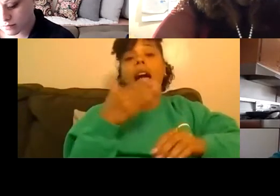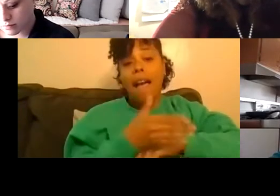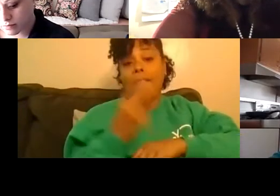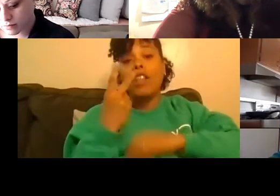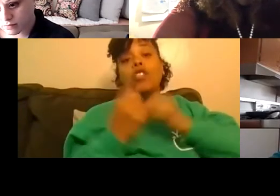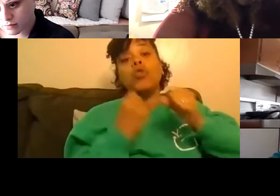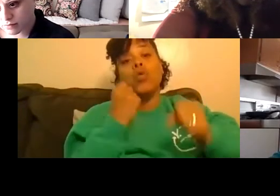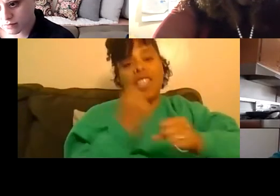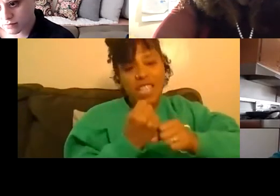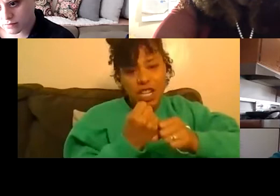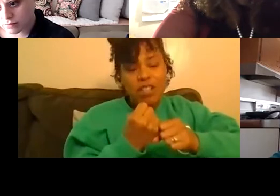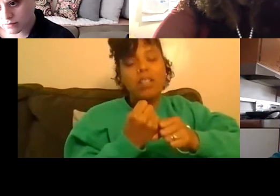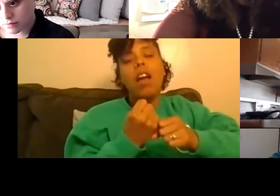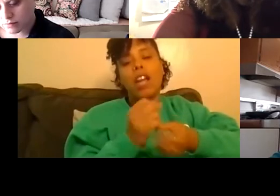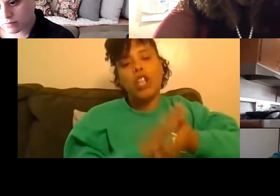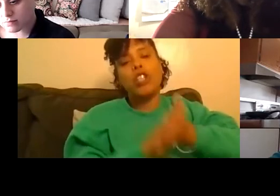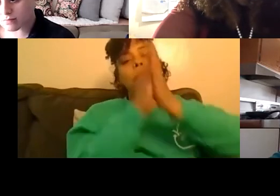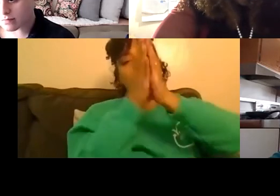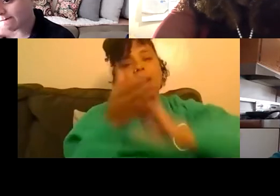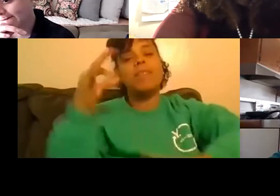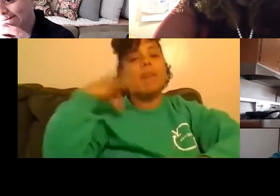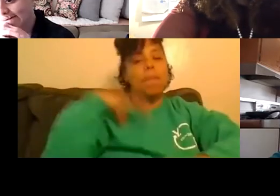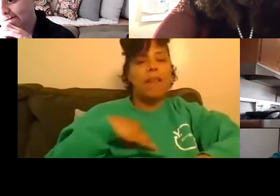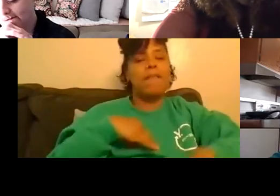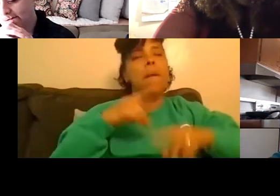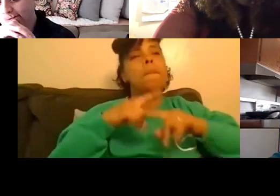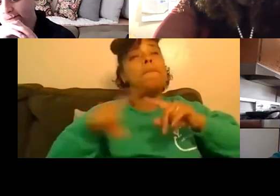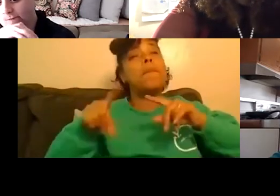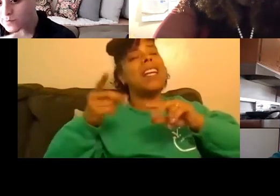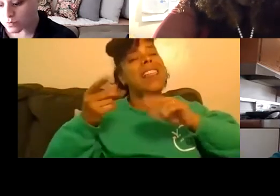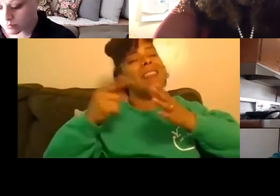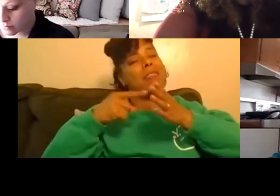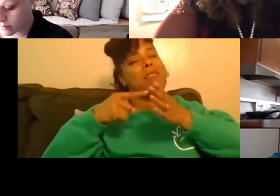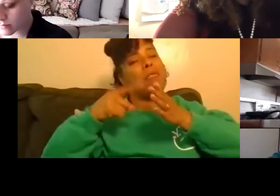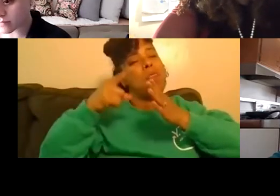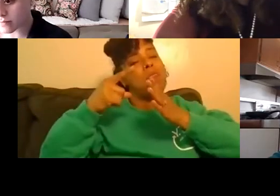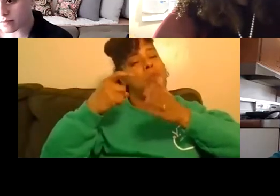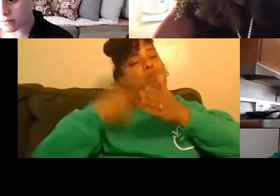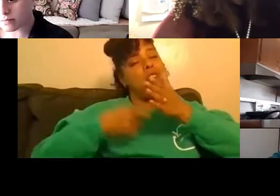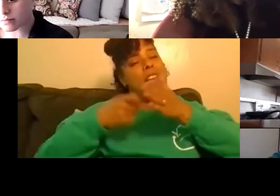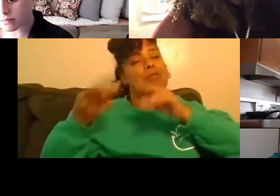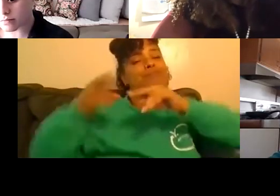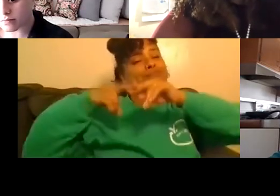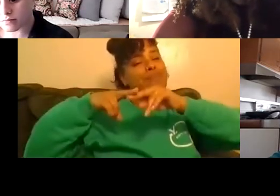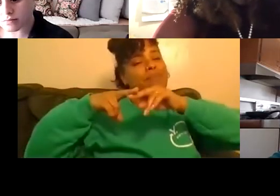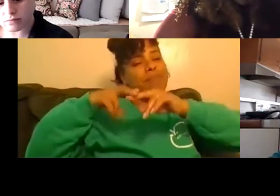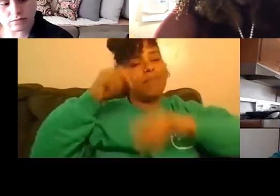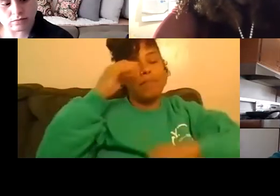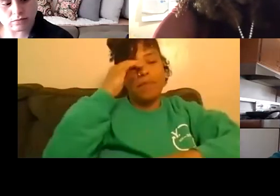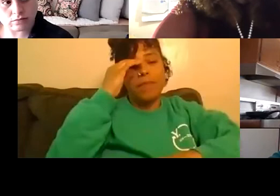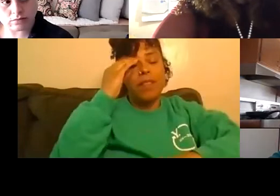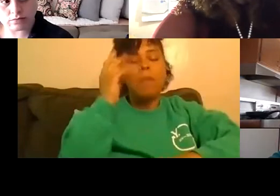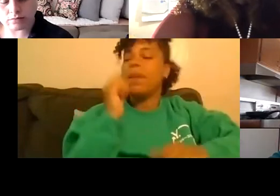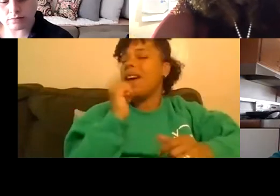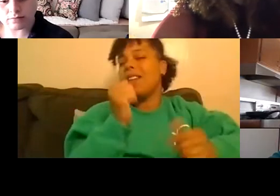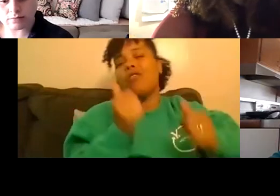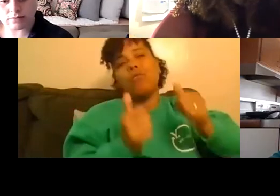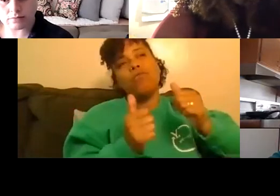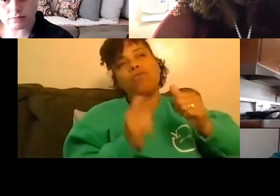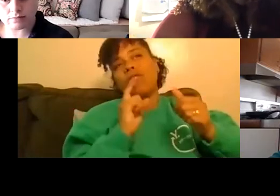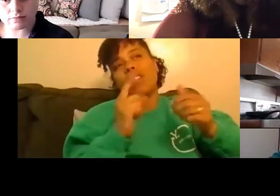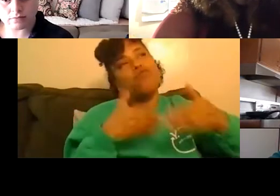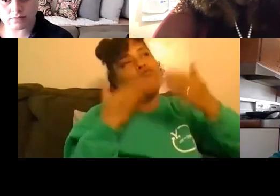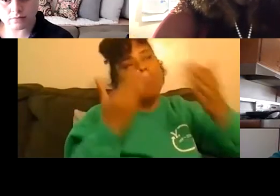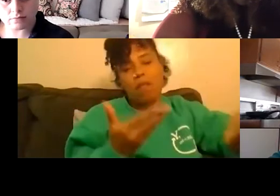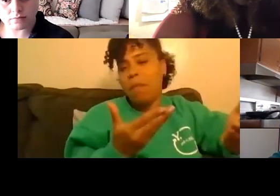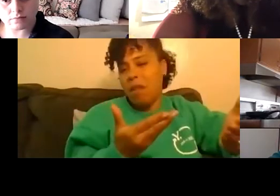higher per thousand. So I generally don't recommend that life insurance because people don't know about the other option, which is to be